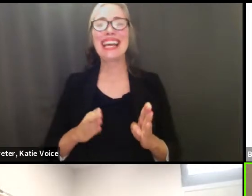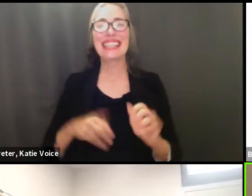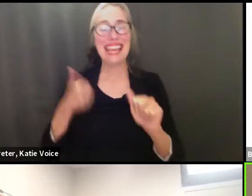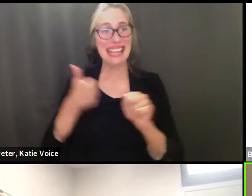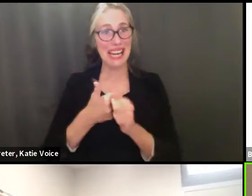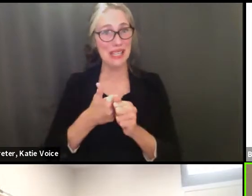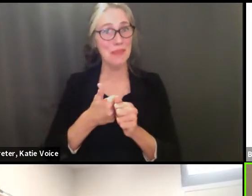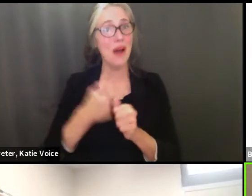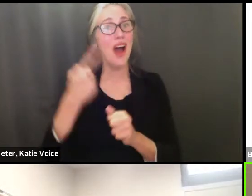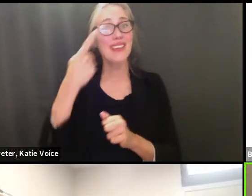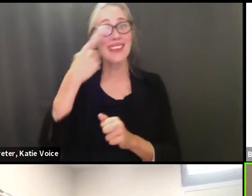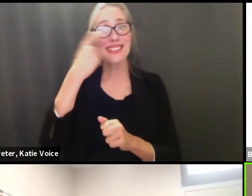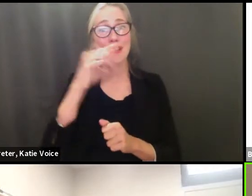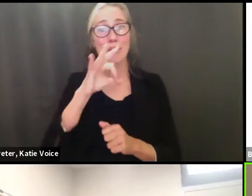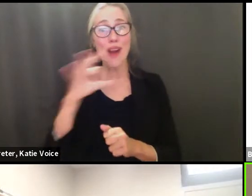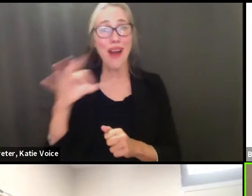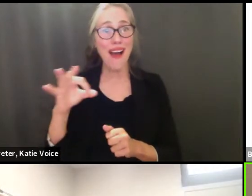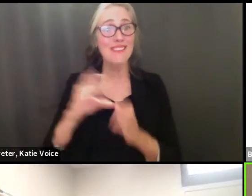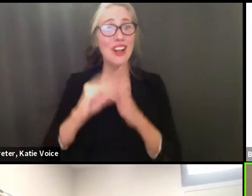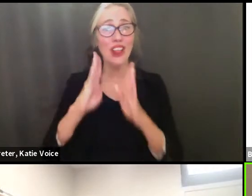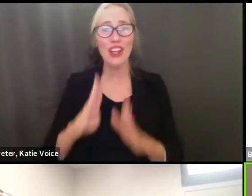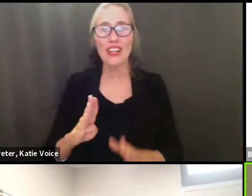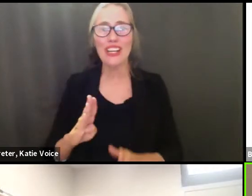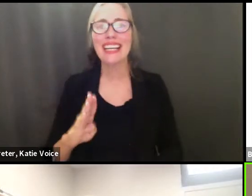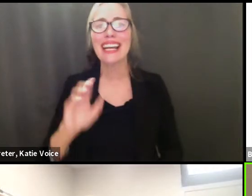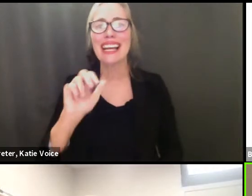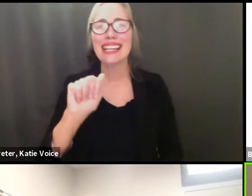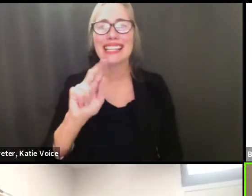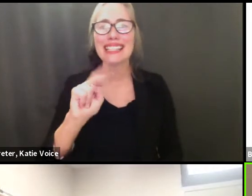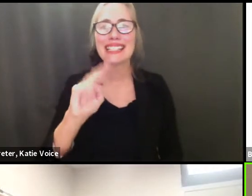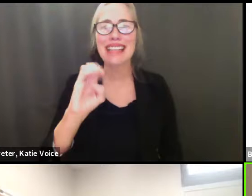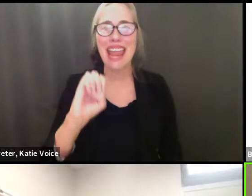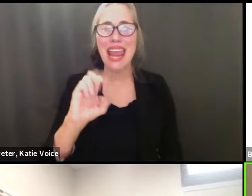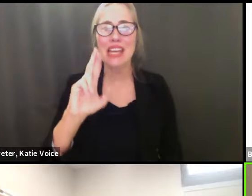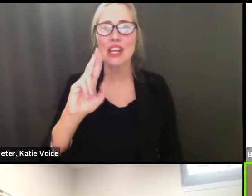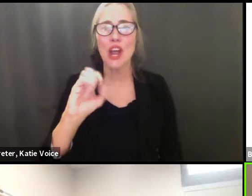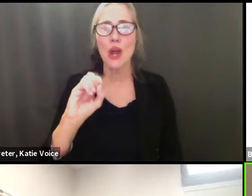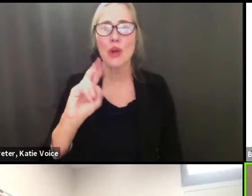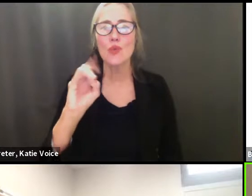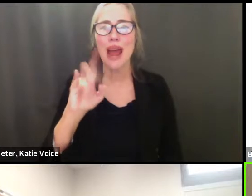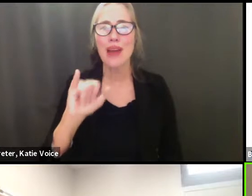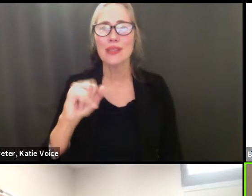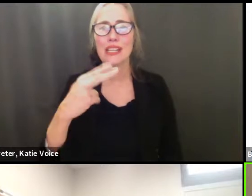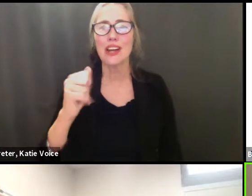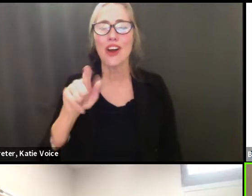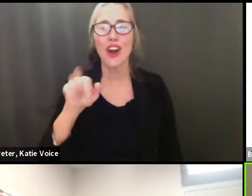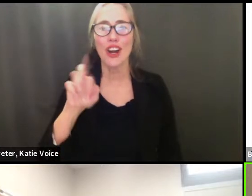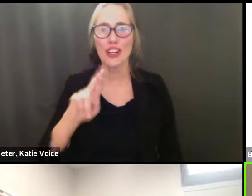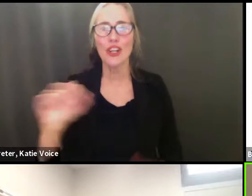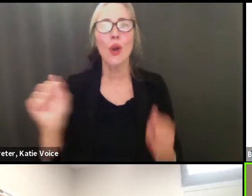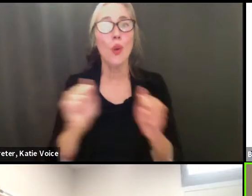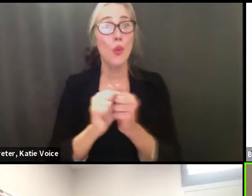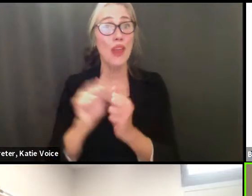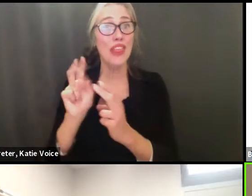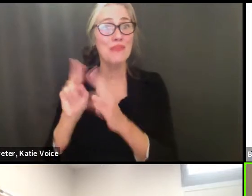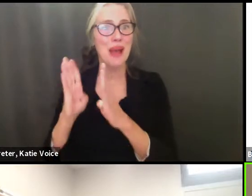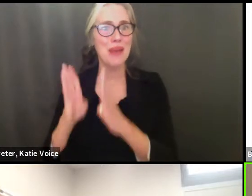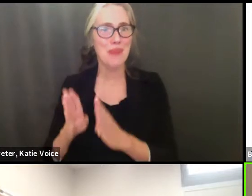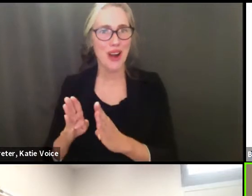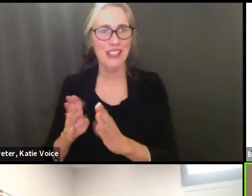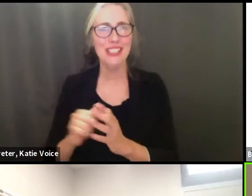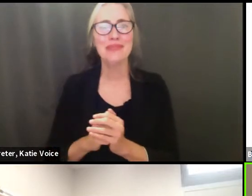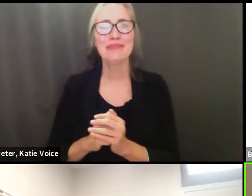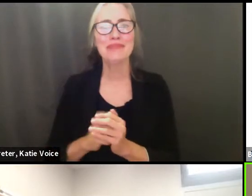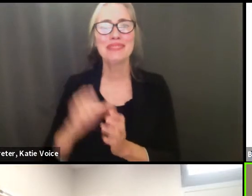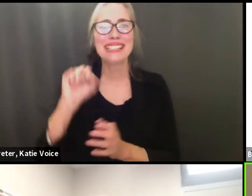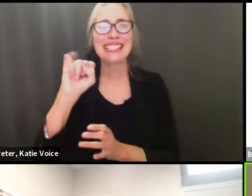Learning, along with my partner, Sierra Lockridge. So next slide, please. As always,